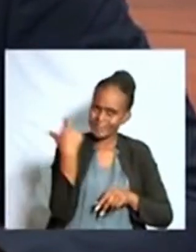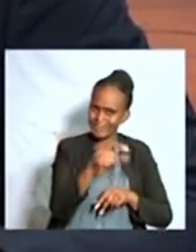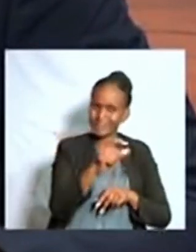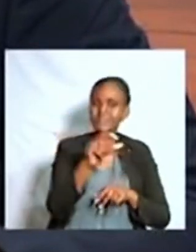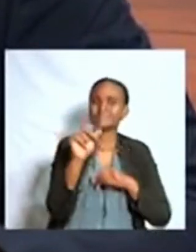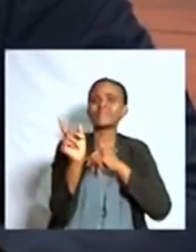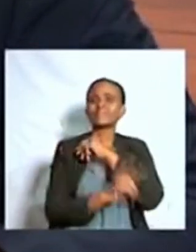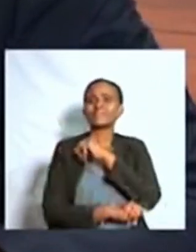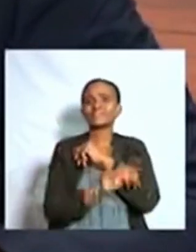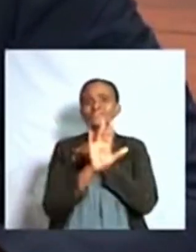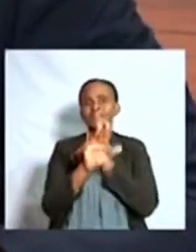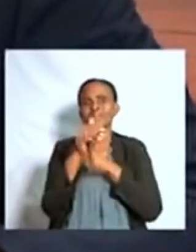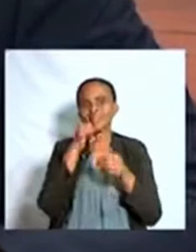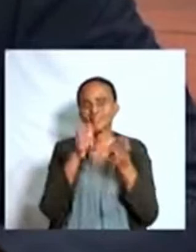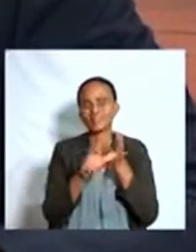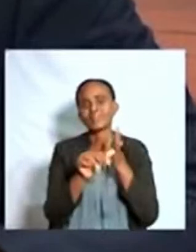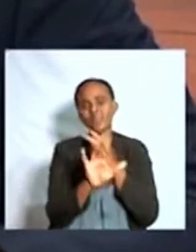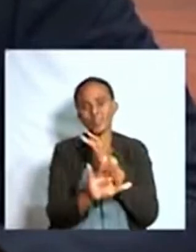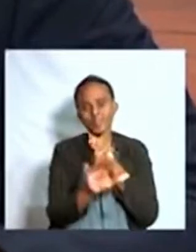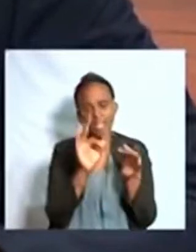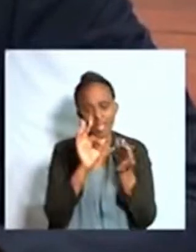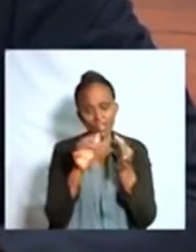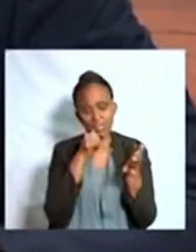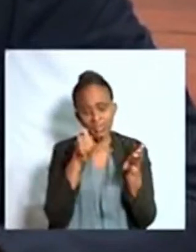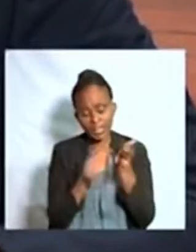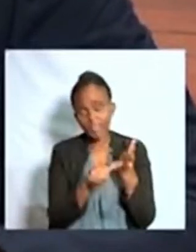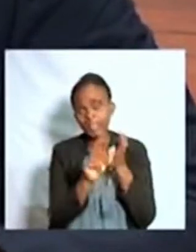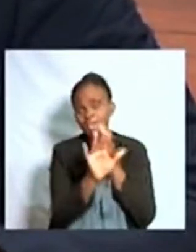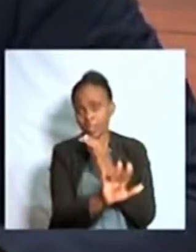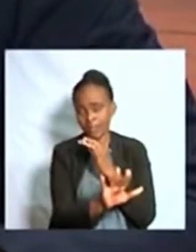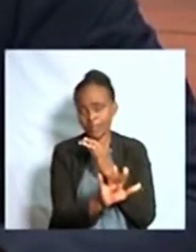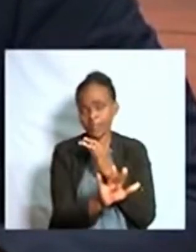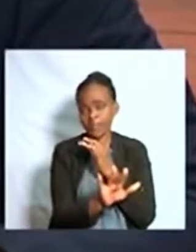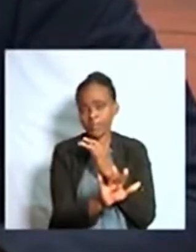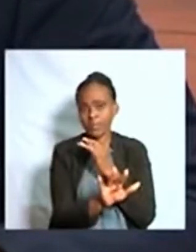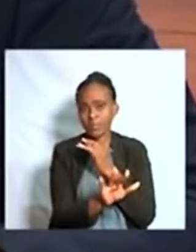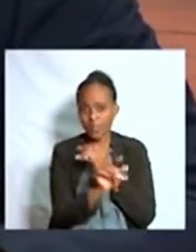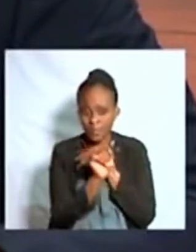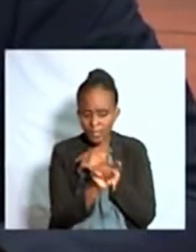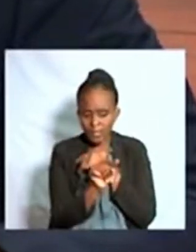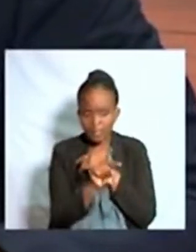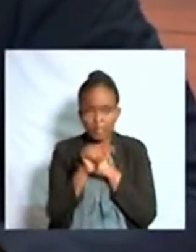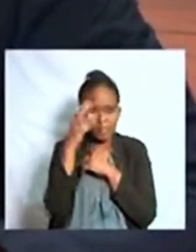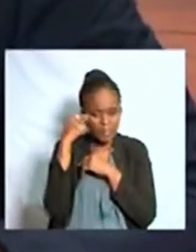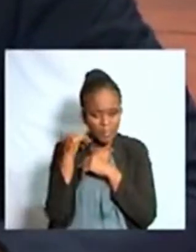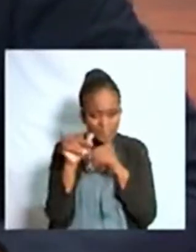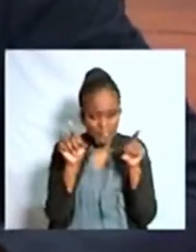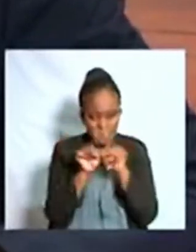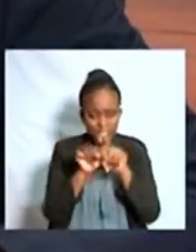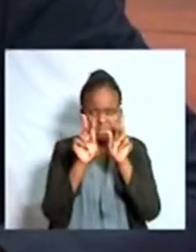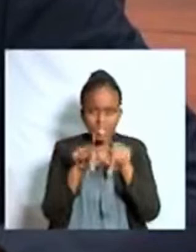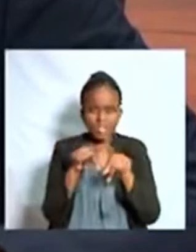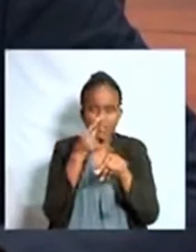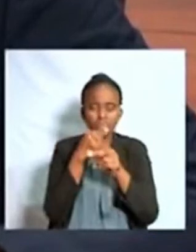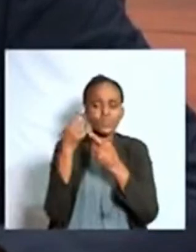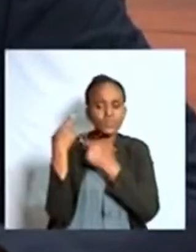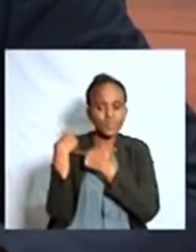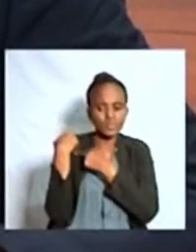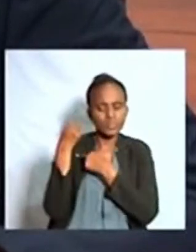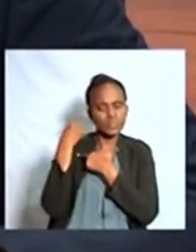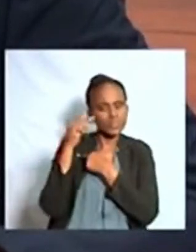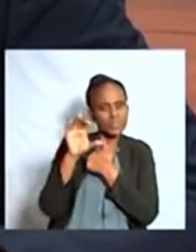here. If that charge letter is there, is this officer the same who was handling